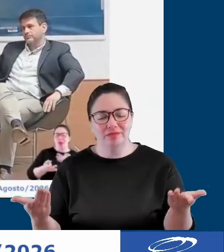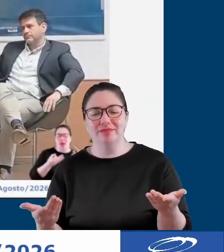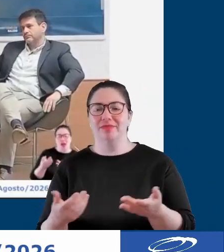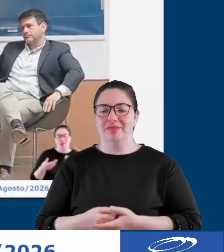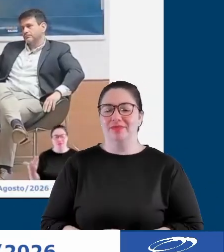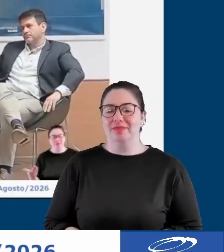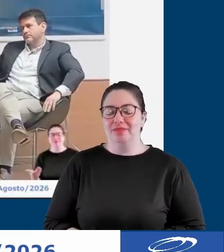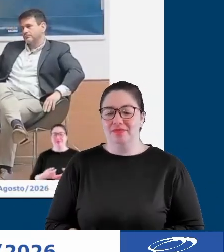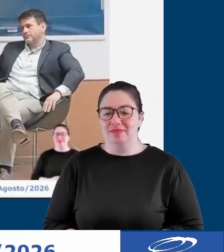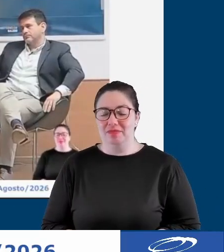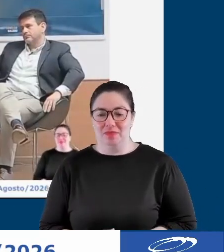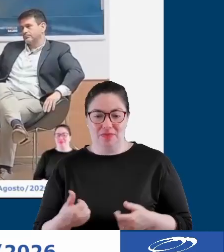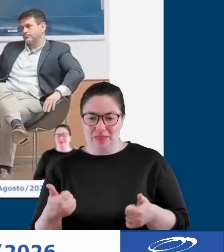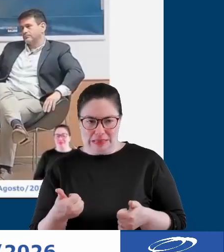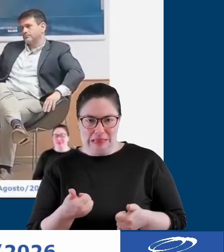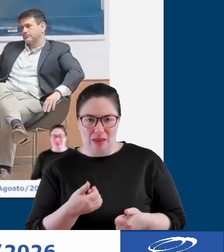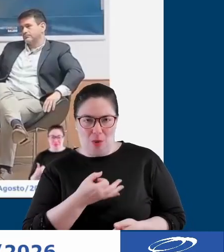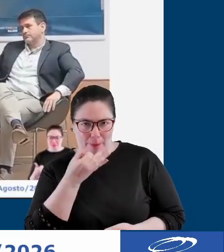to say something?